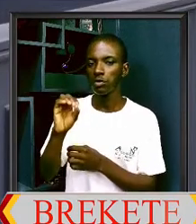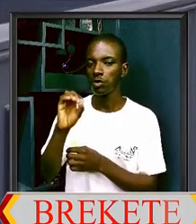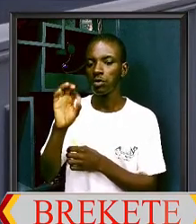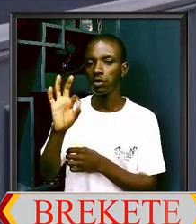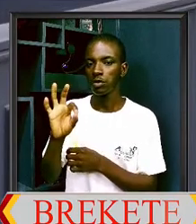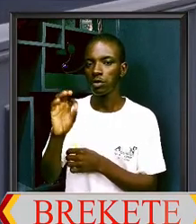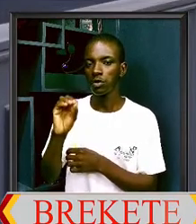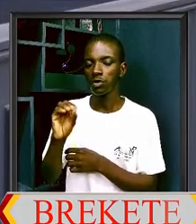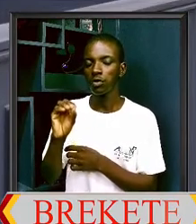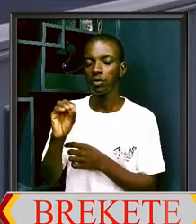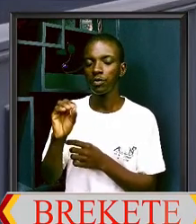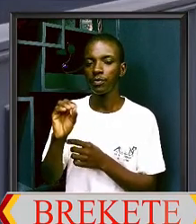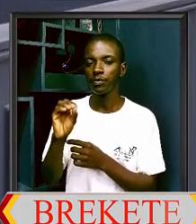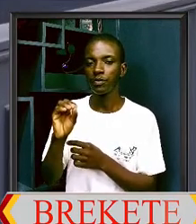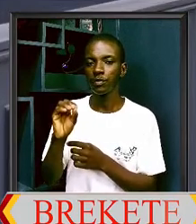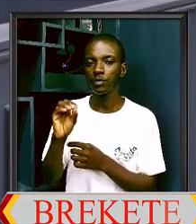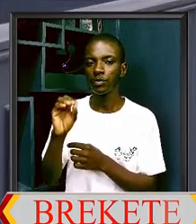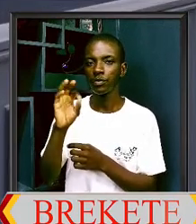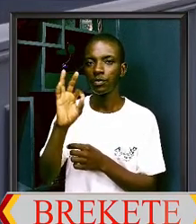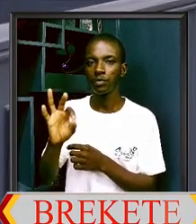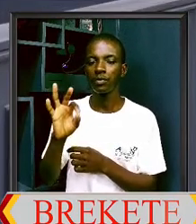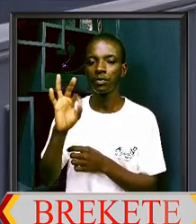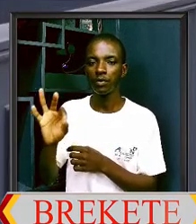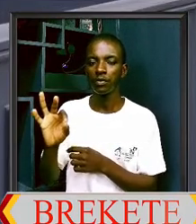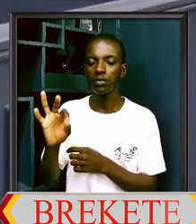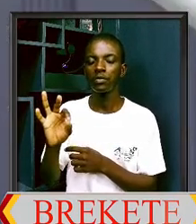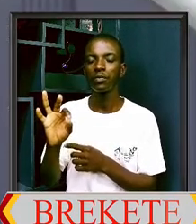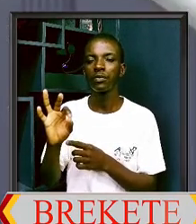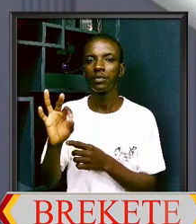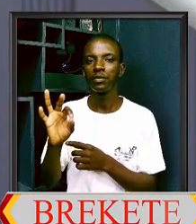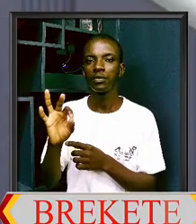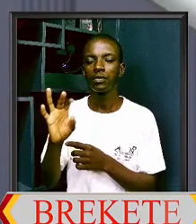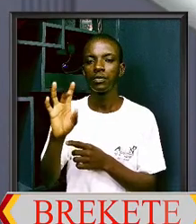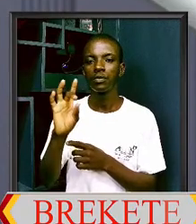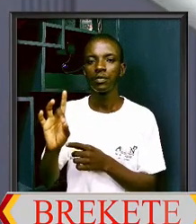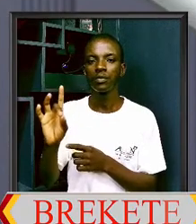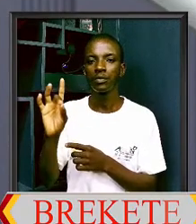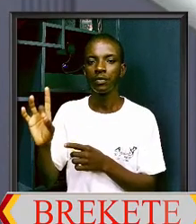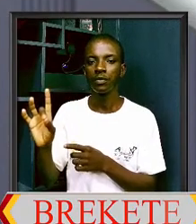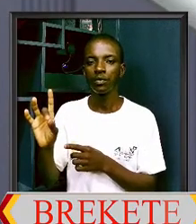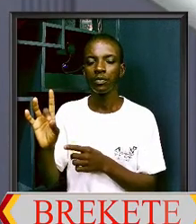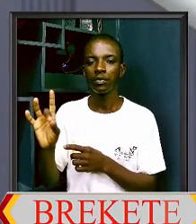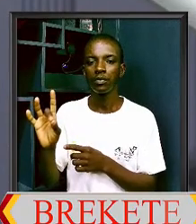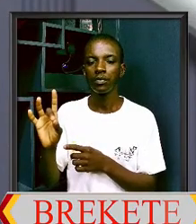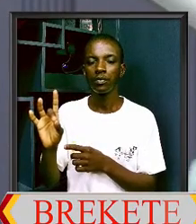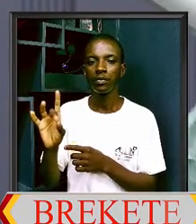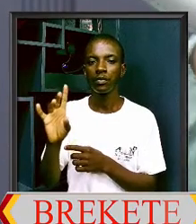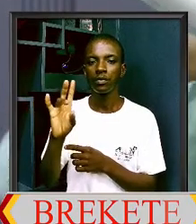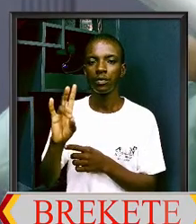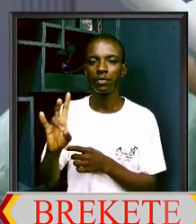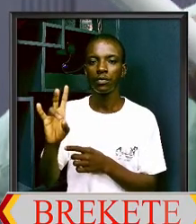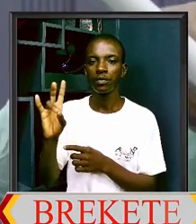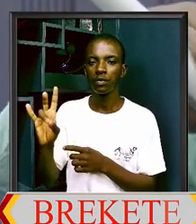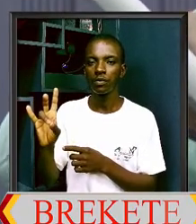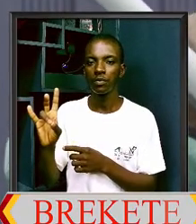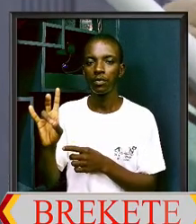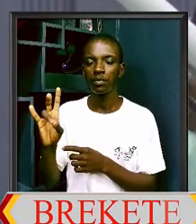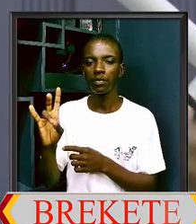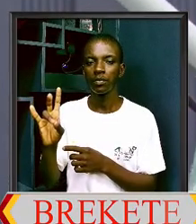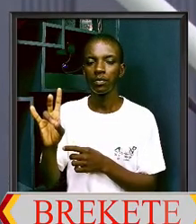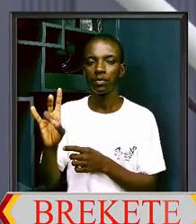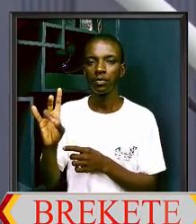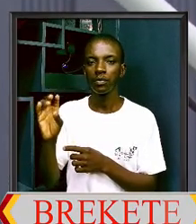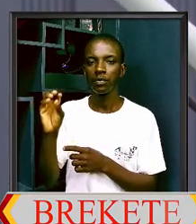090 mm 99 mhm 88 mhm 77